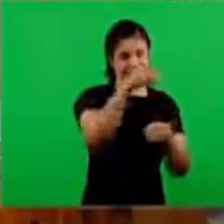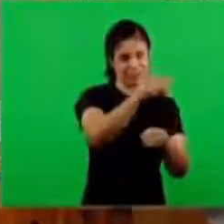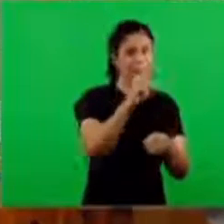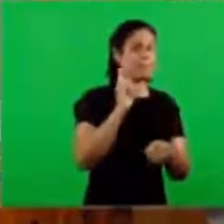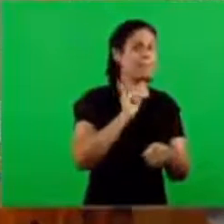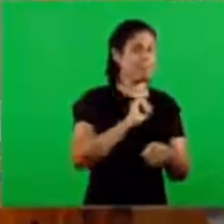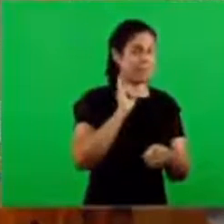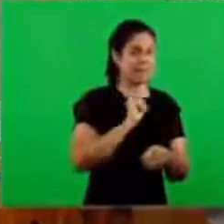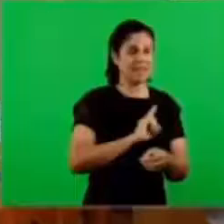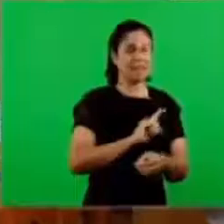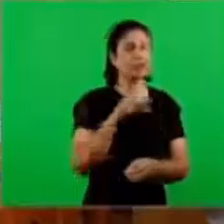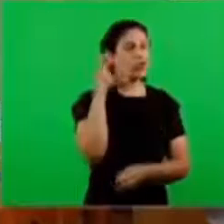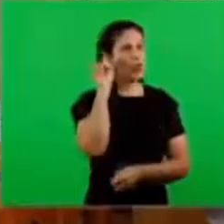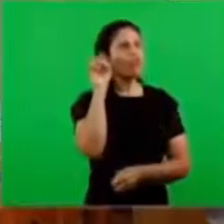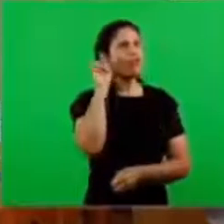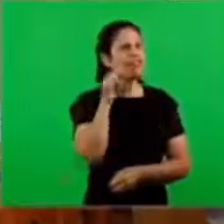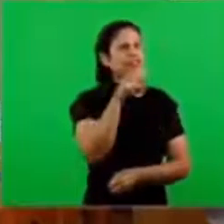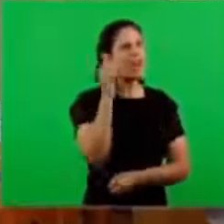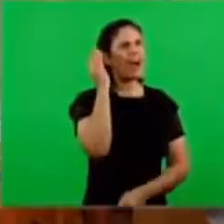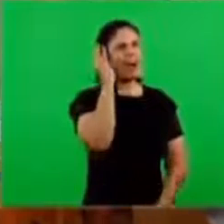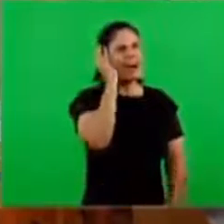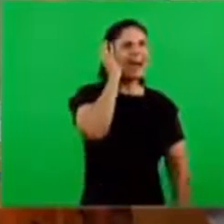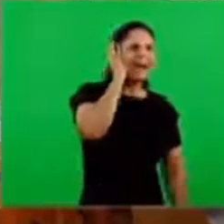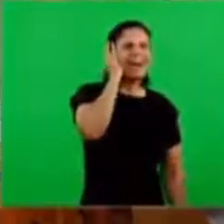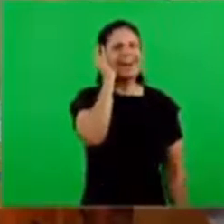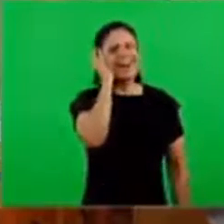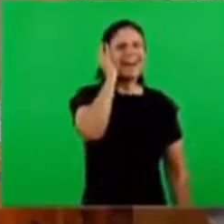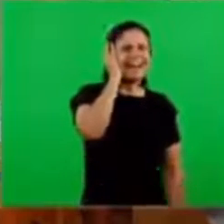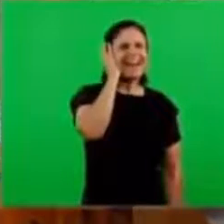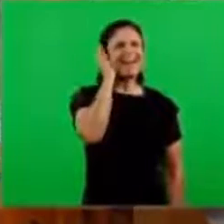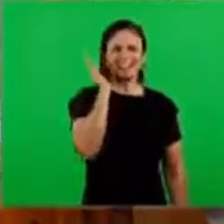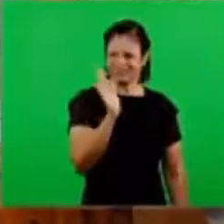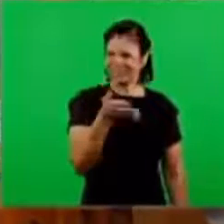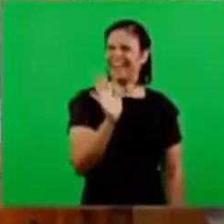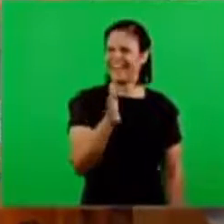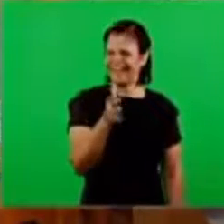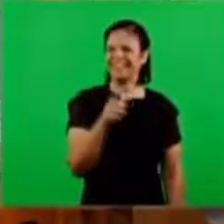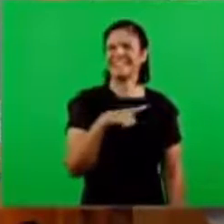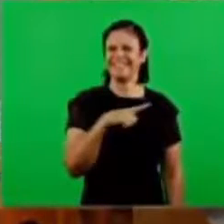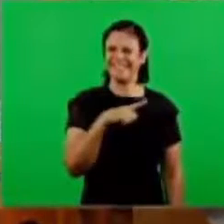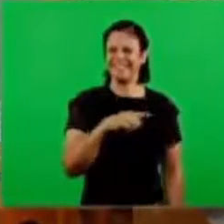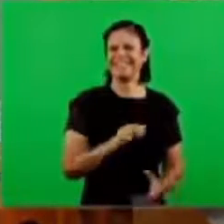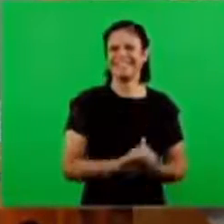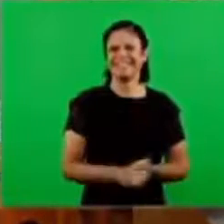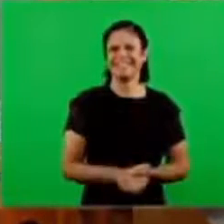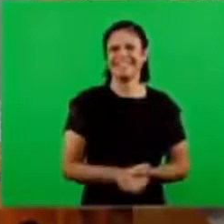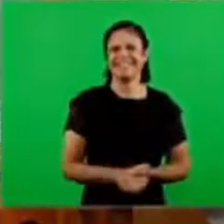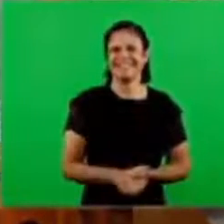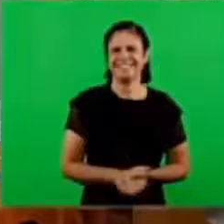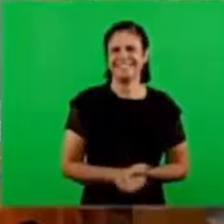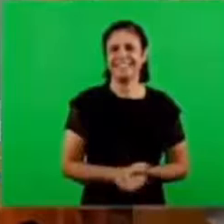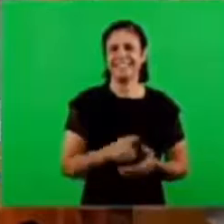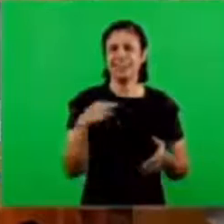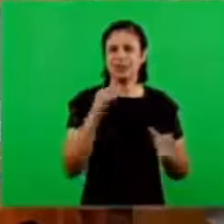the brethren there in that region now can open up, can listen to the radio in their radios, in their cars,